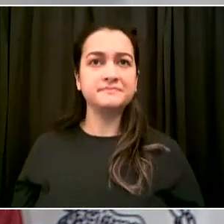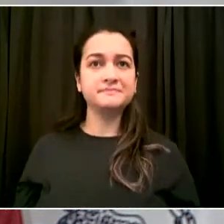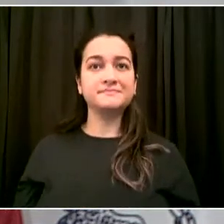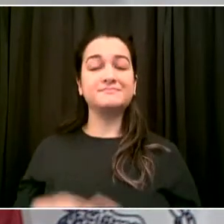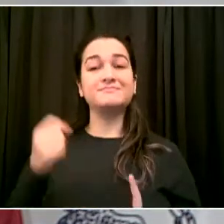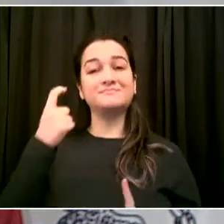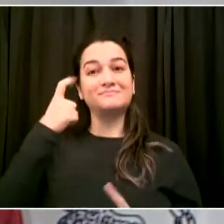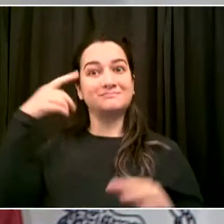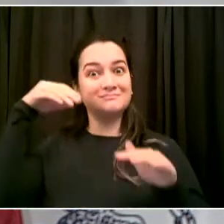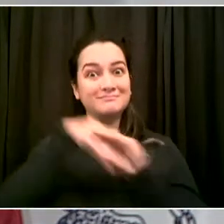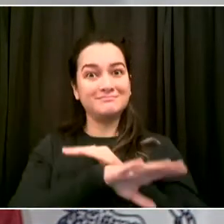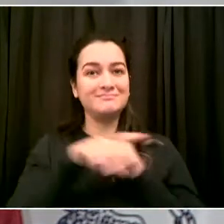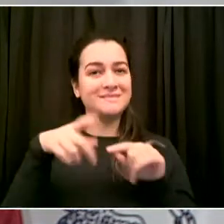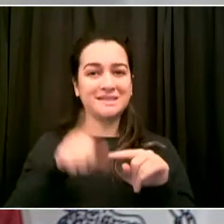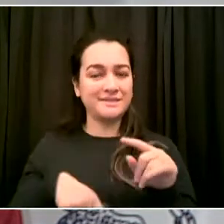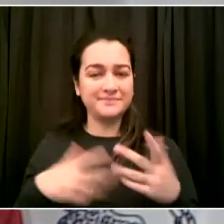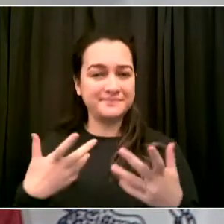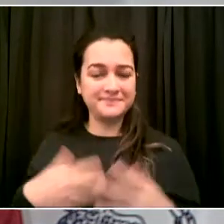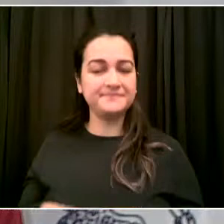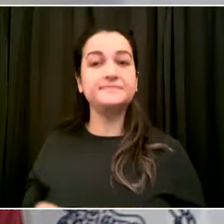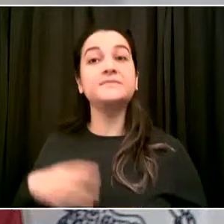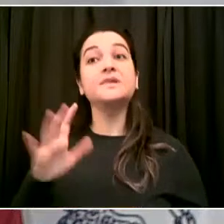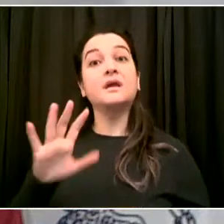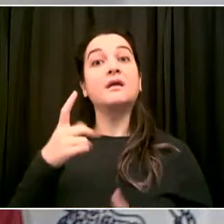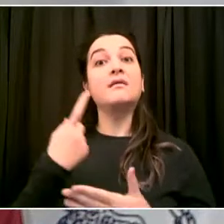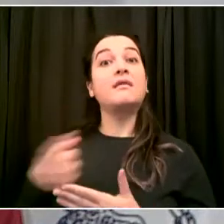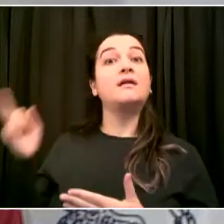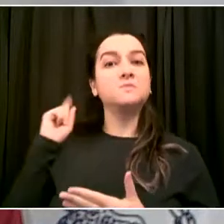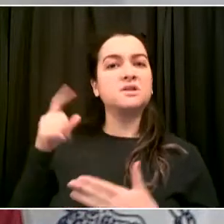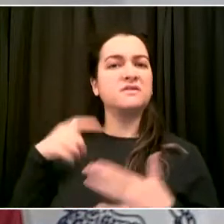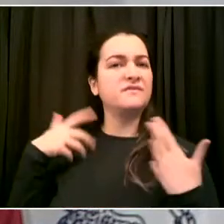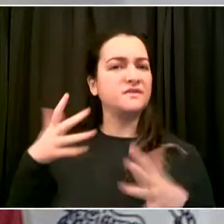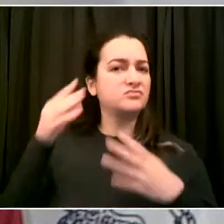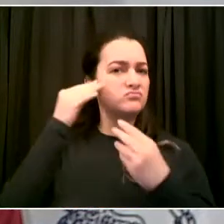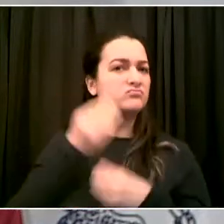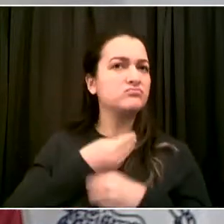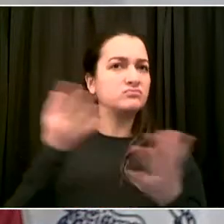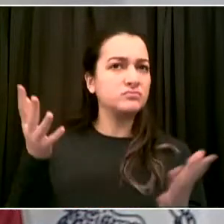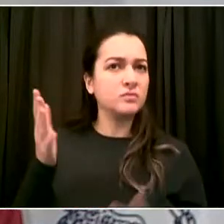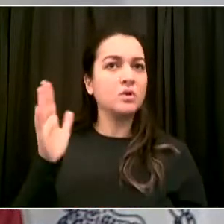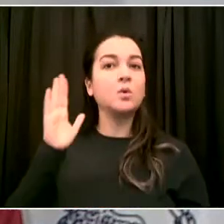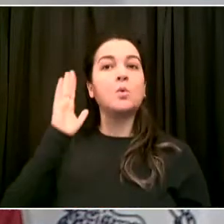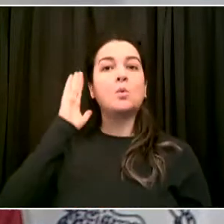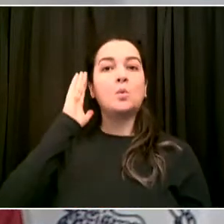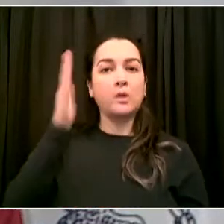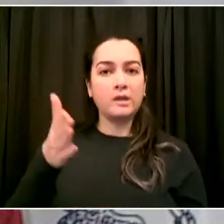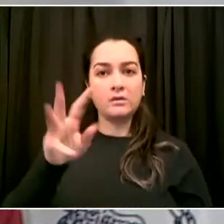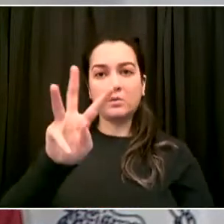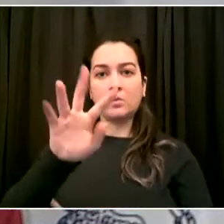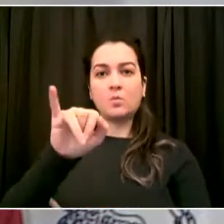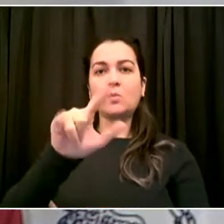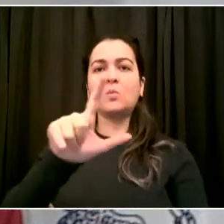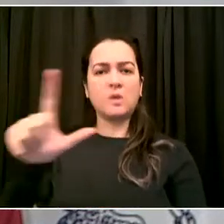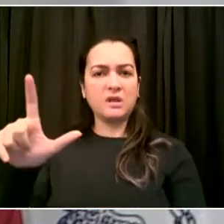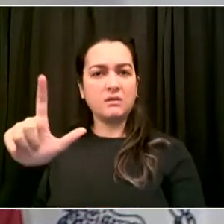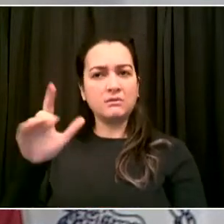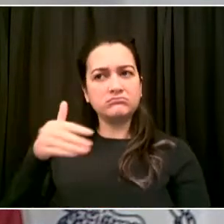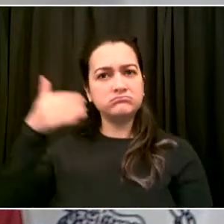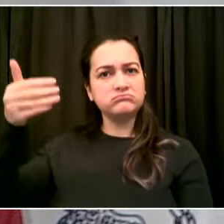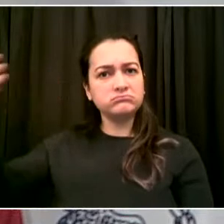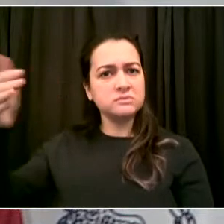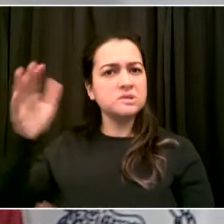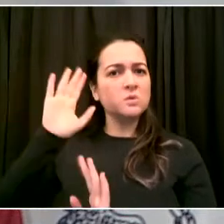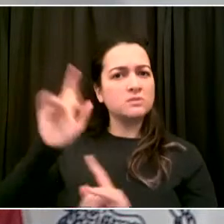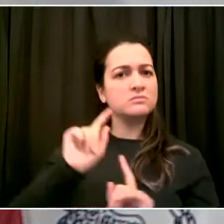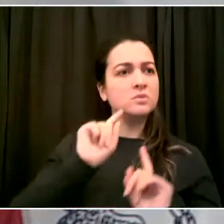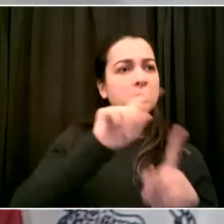senior buildings and setting up vaccination sites. We need a hell of a lot more supply to do that on the scale we want to. But we absolutely will